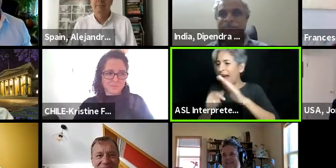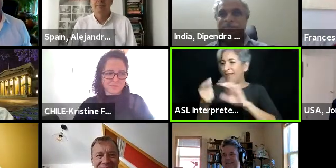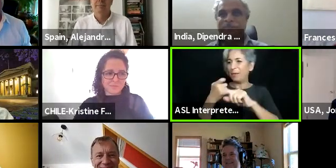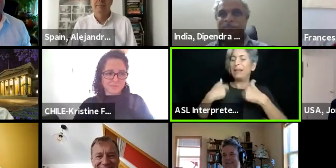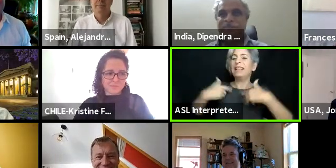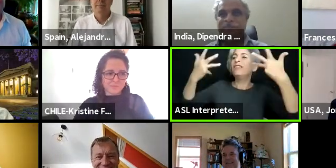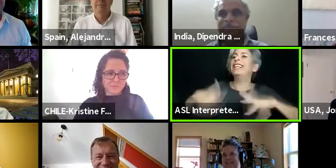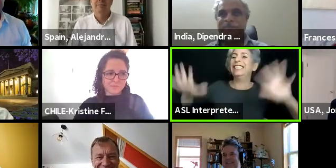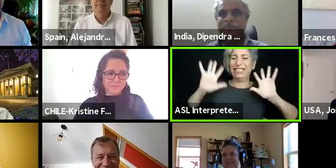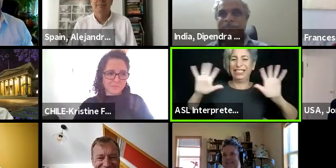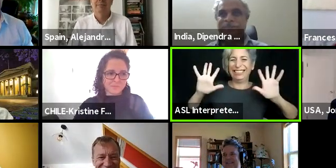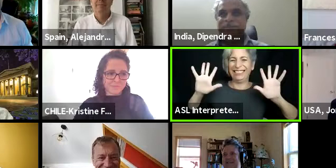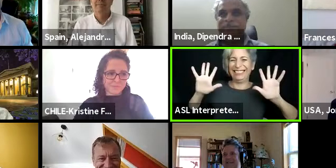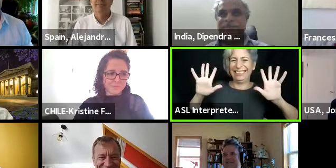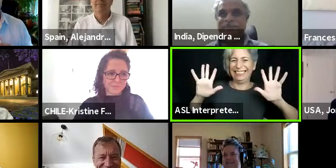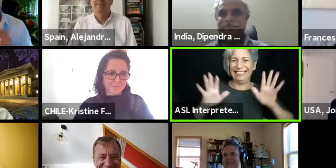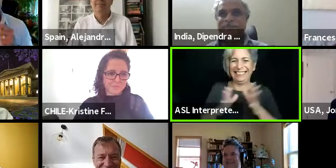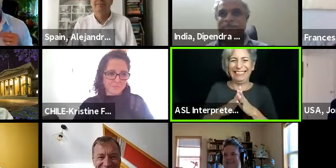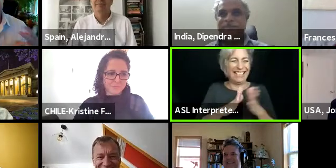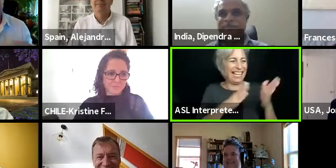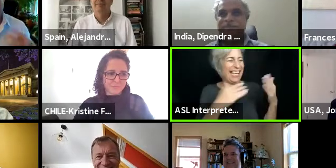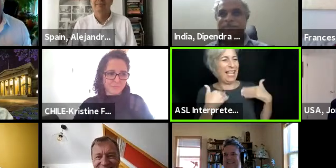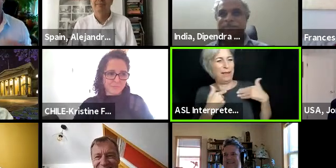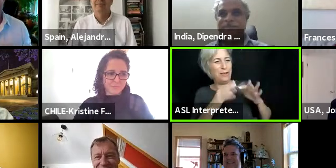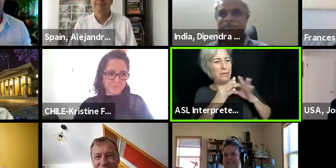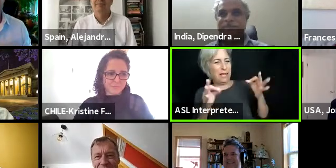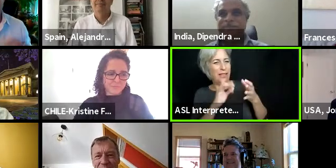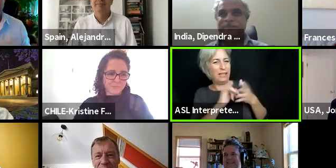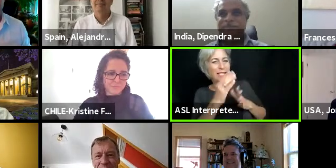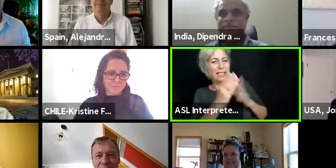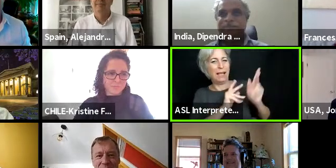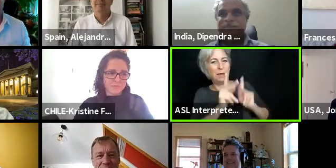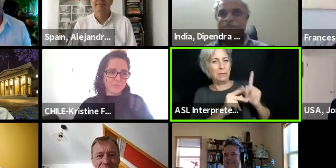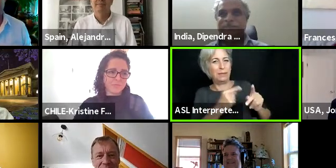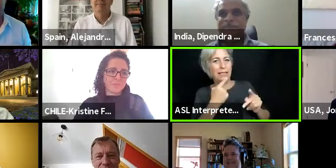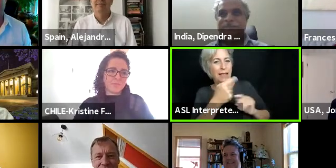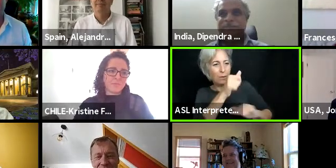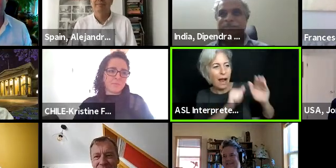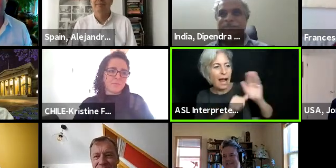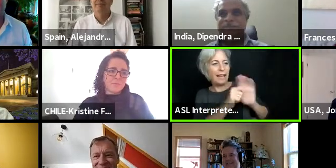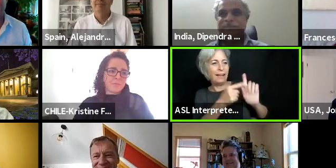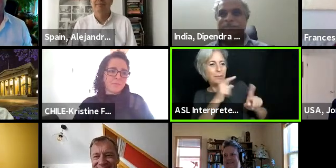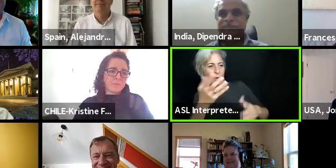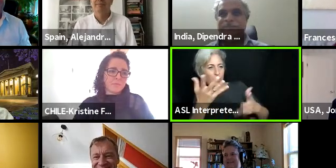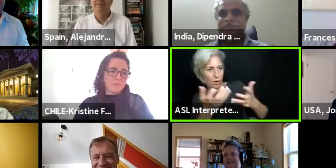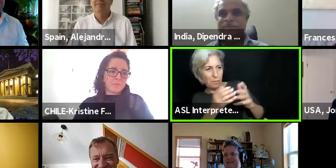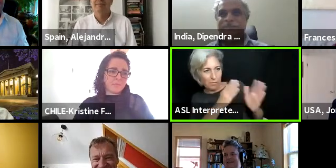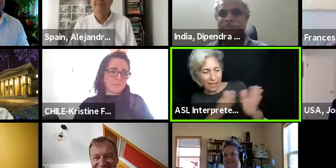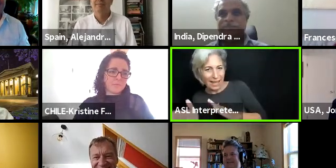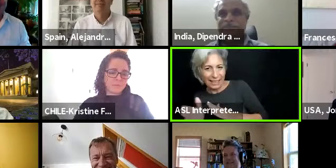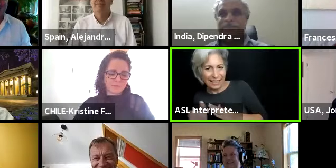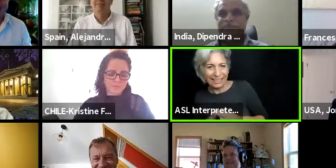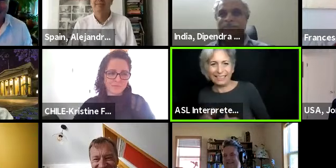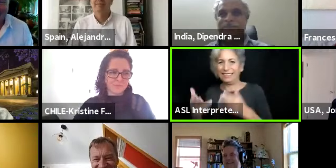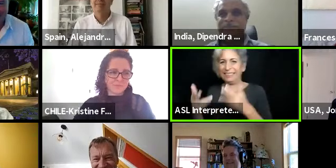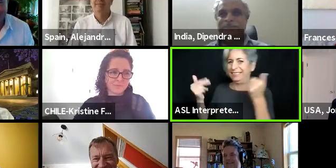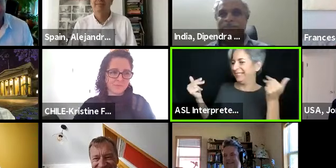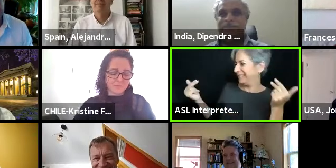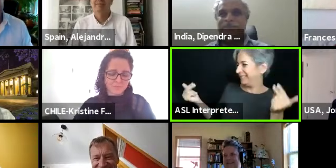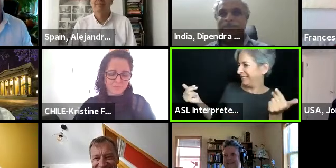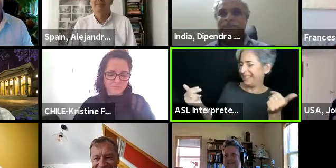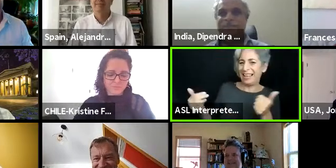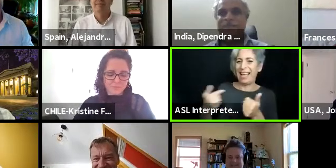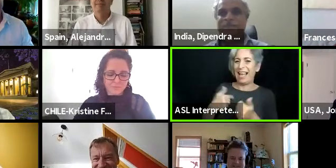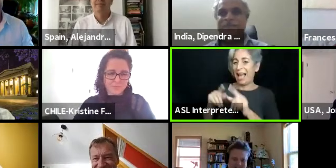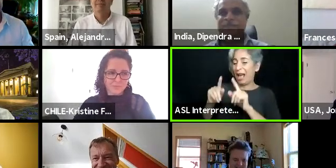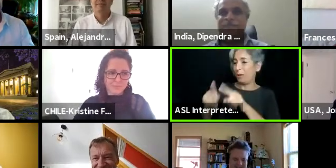where good you. Yeah, I'm glad you mentioned that, because we did have some people say that they were planning on hiding. You know. I once went